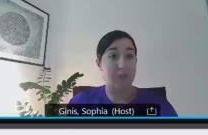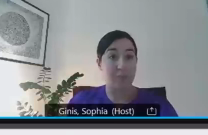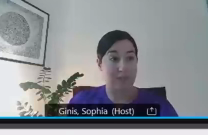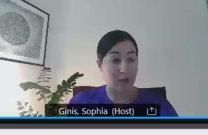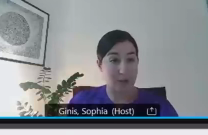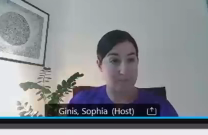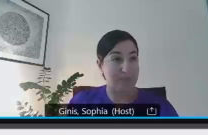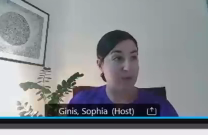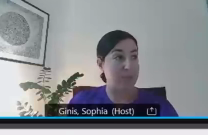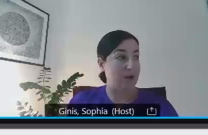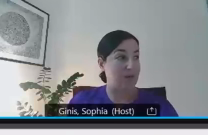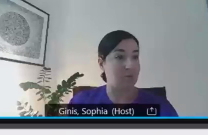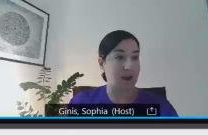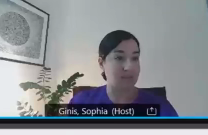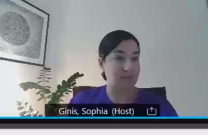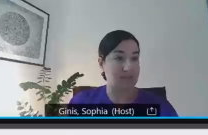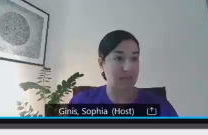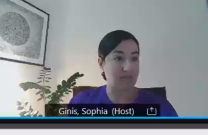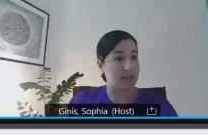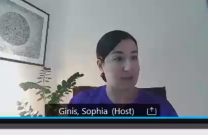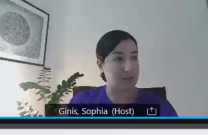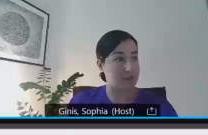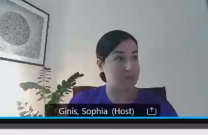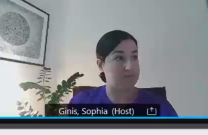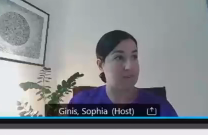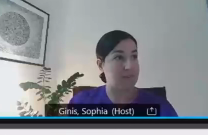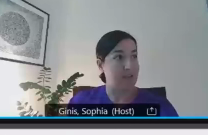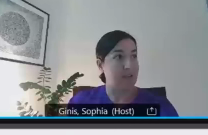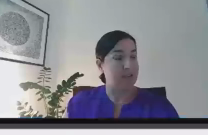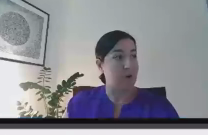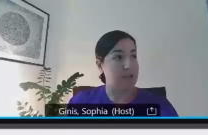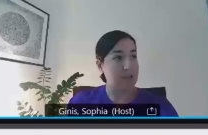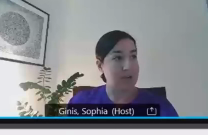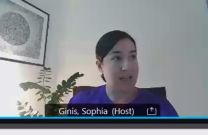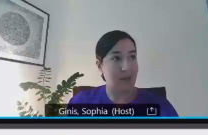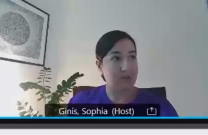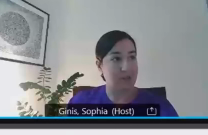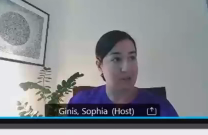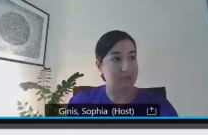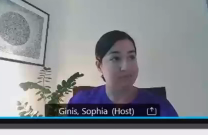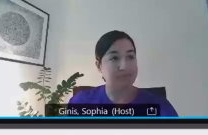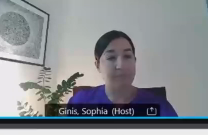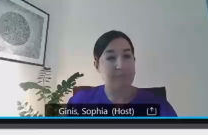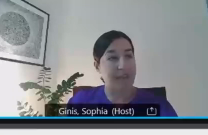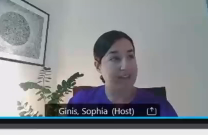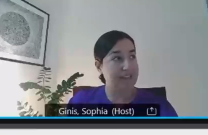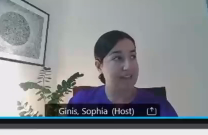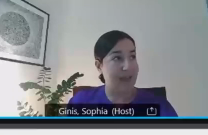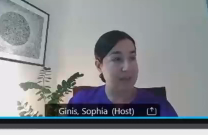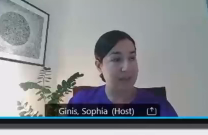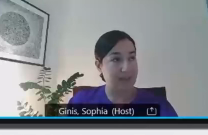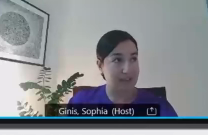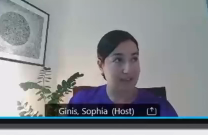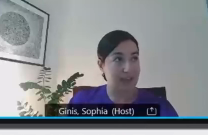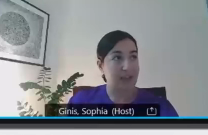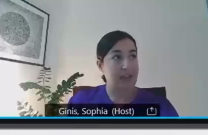been fully determined, and that'll be part of our process of station evaluations. So in the Minneapolis region, getting to the